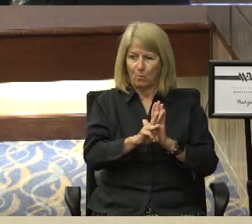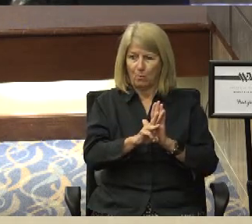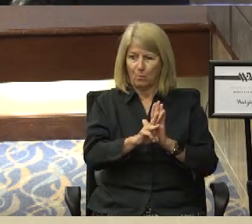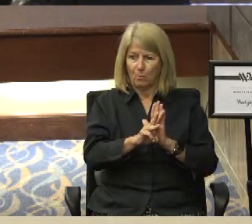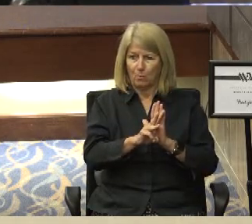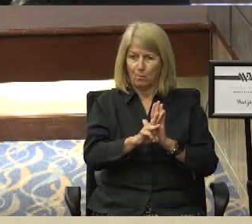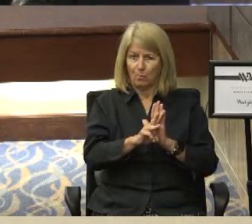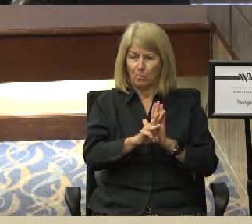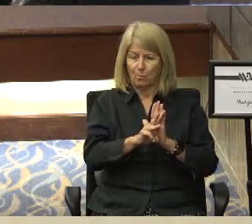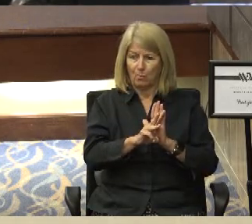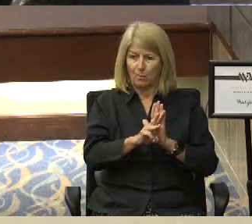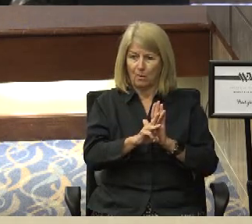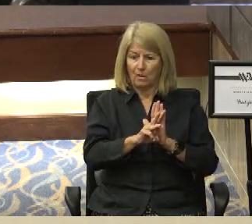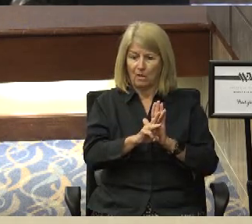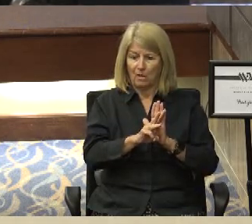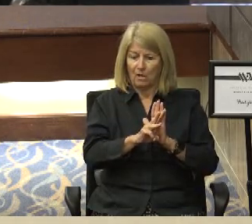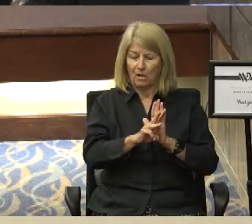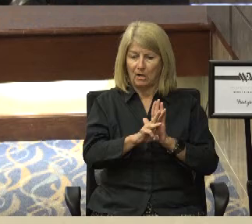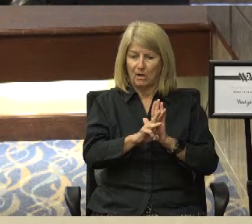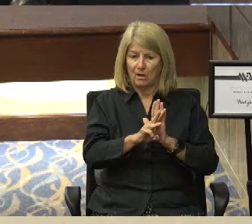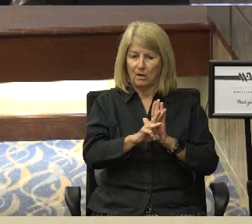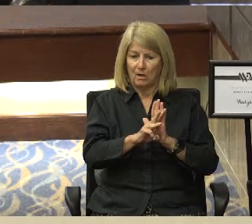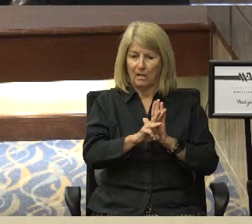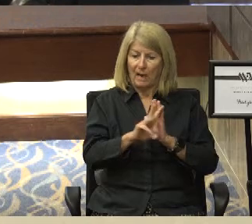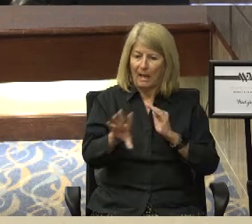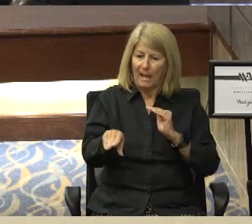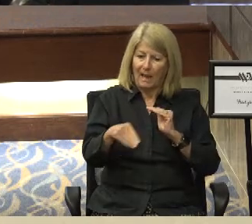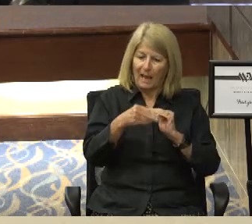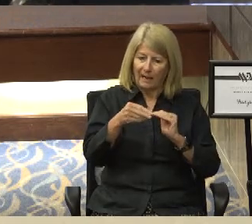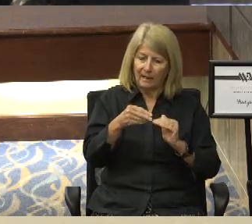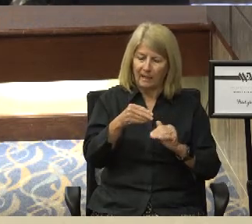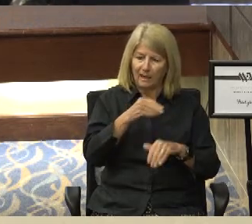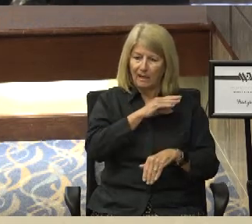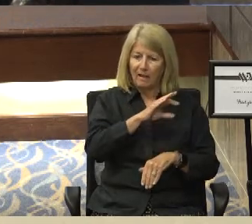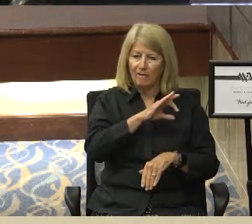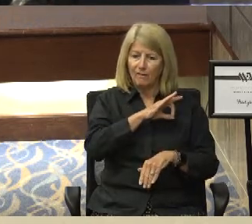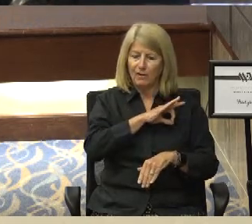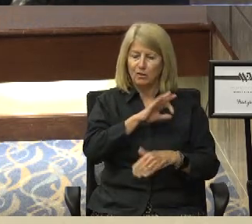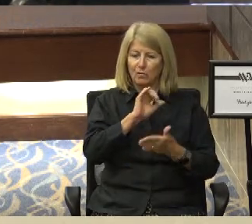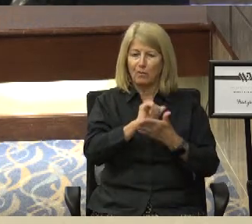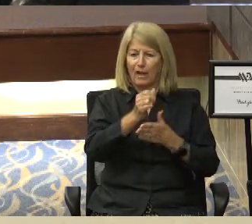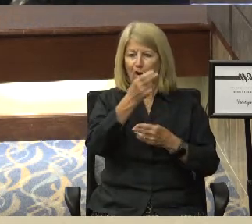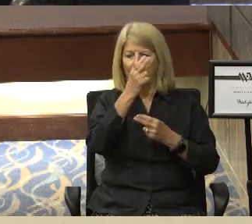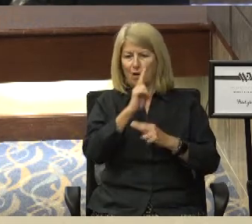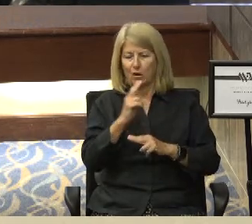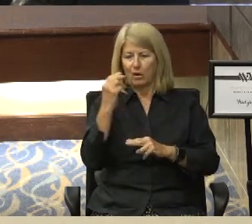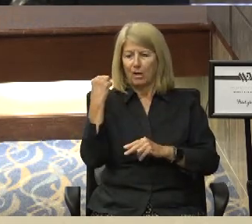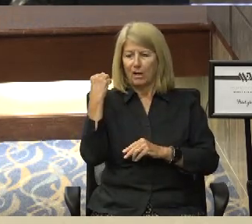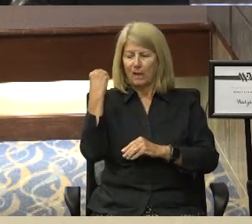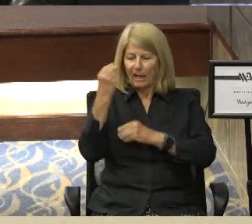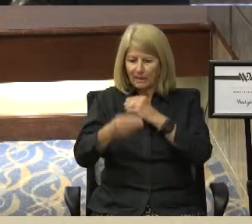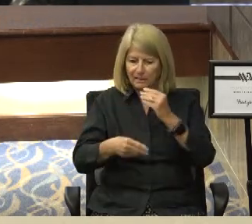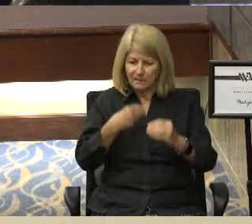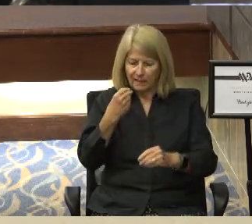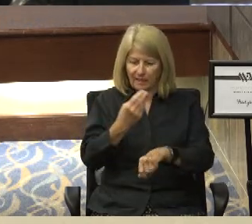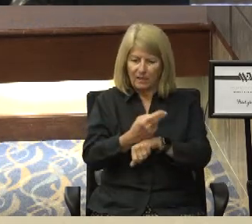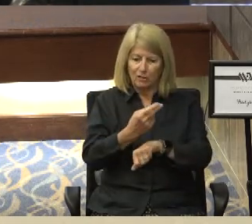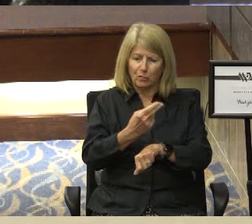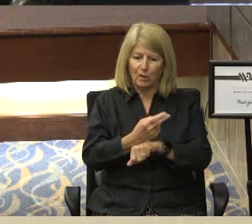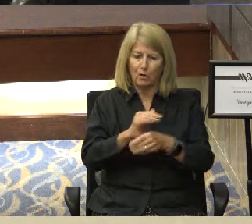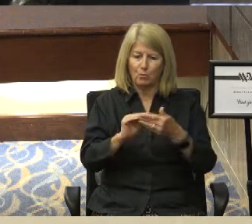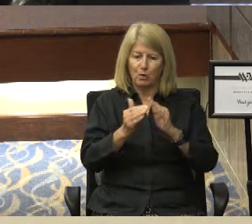that you'll explore adding features that do both honor the legacy and history of the community and some really